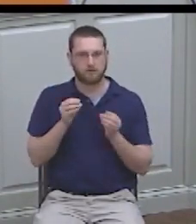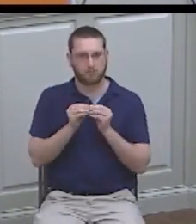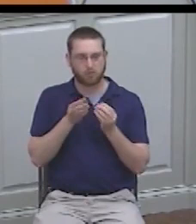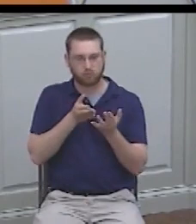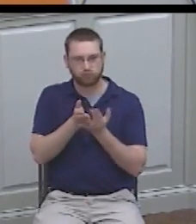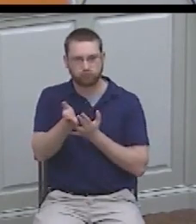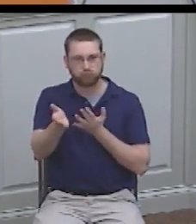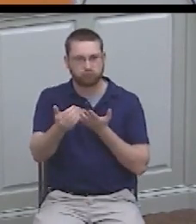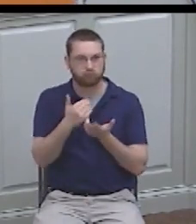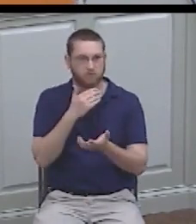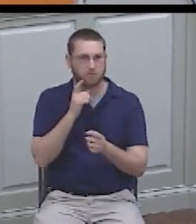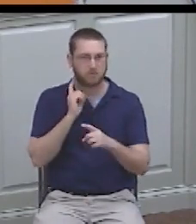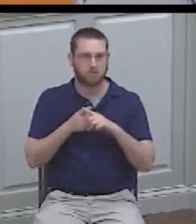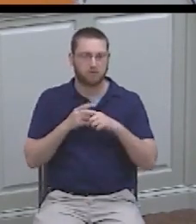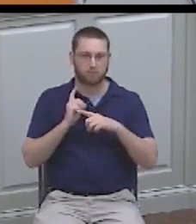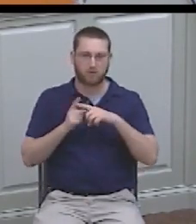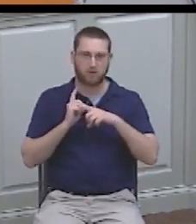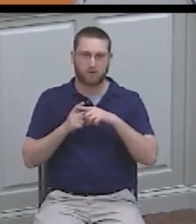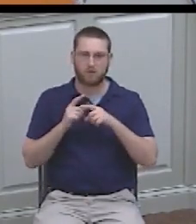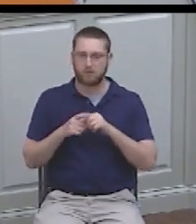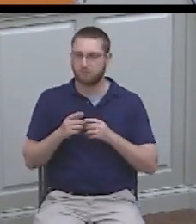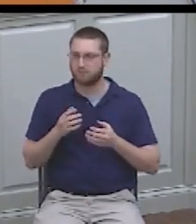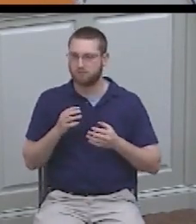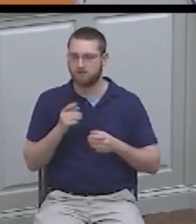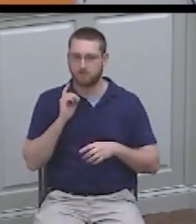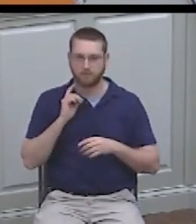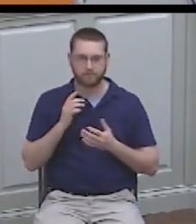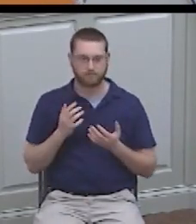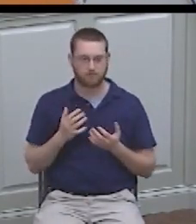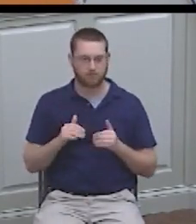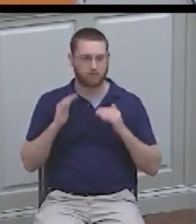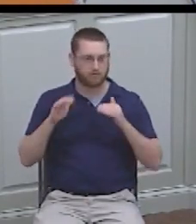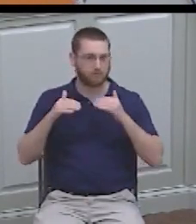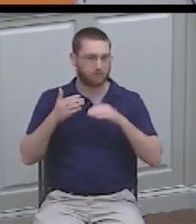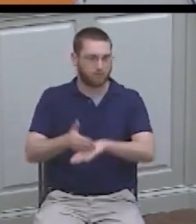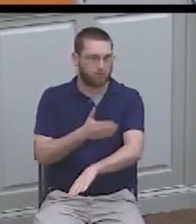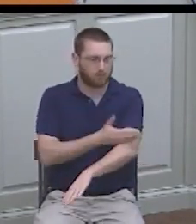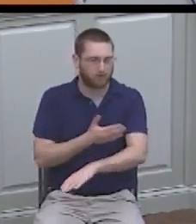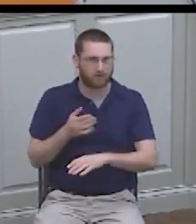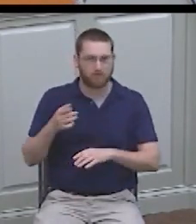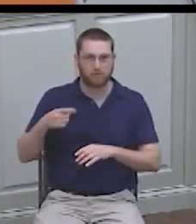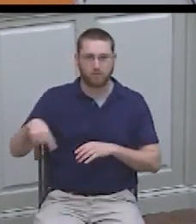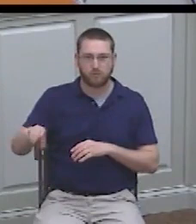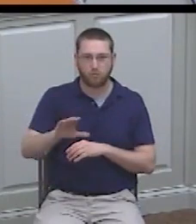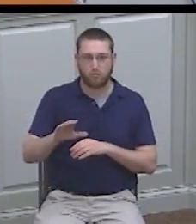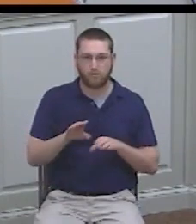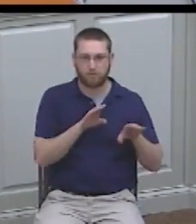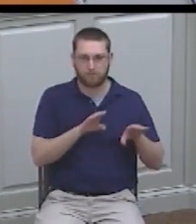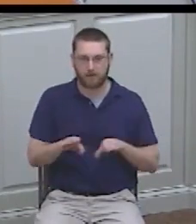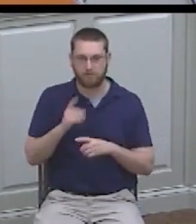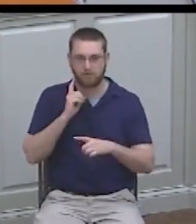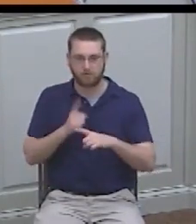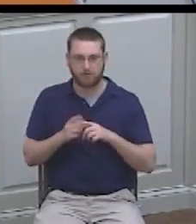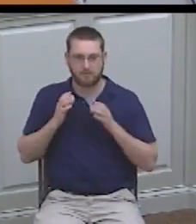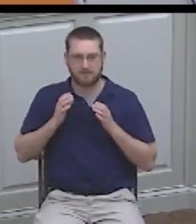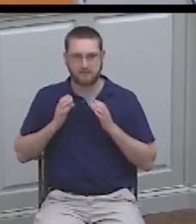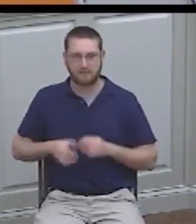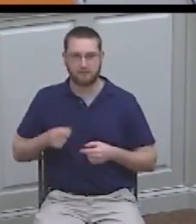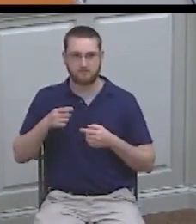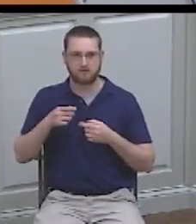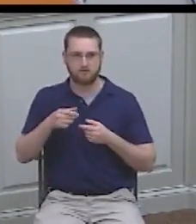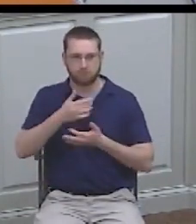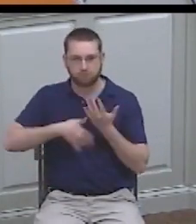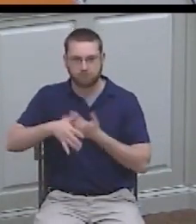in positive conduct, and also to heighten the decorum, not only of the manner in which you act, but also the manner in which citizens react with